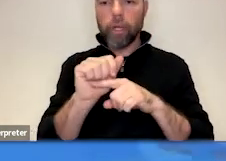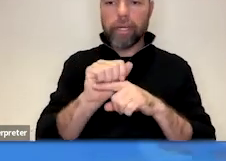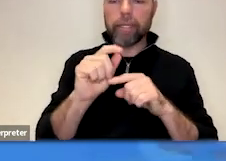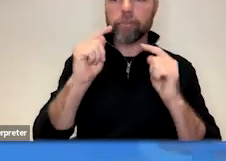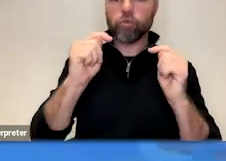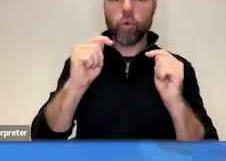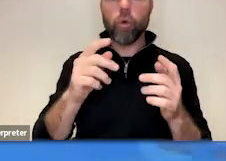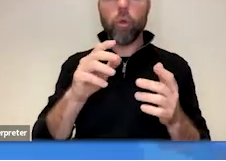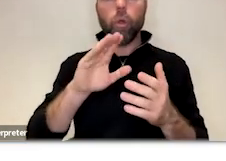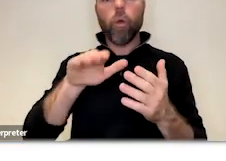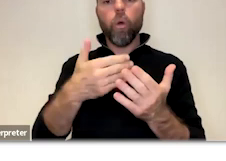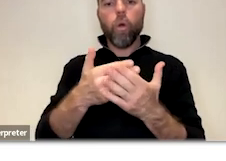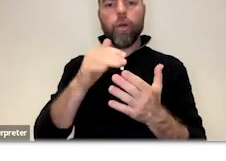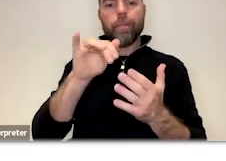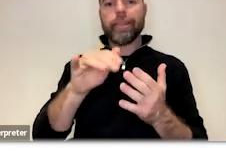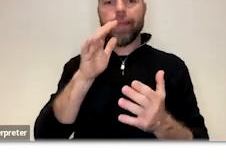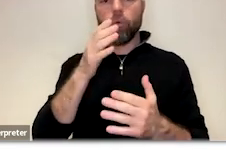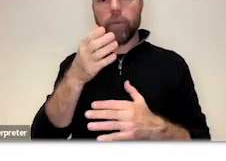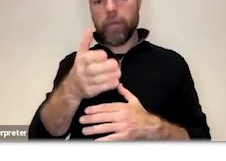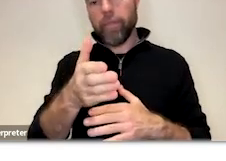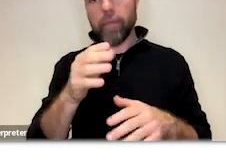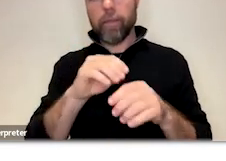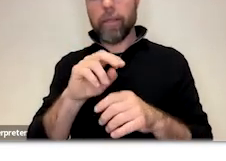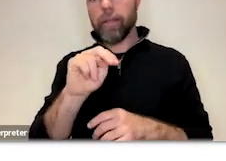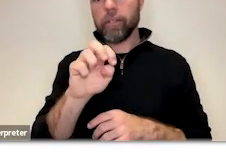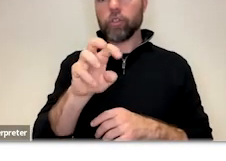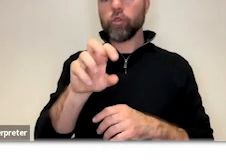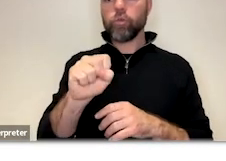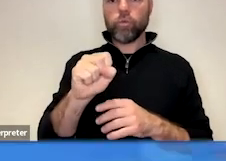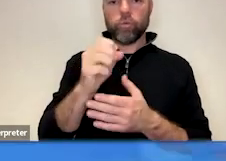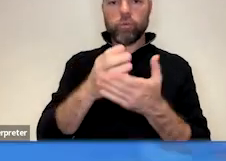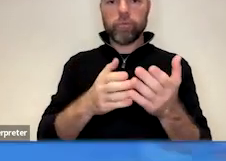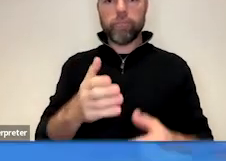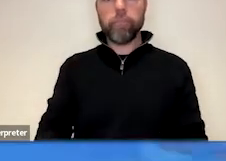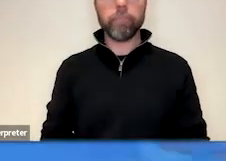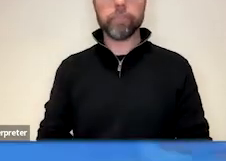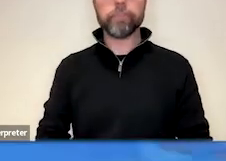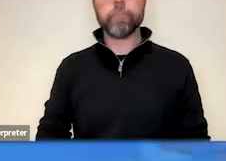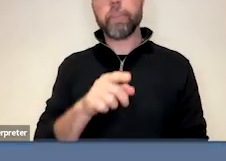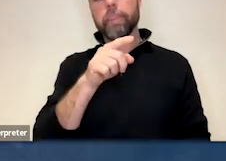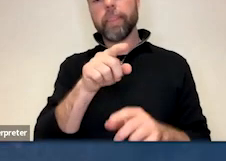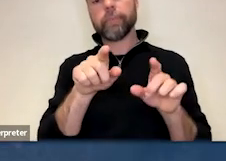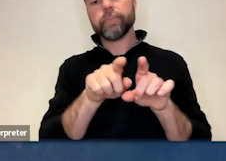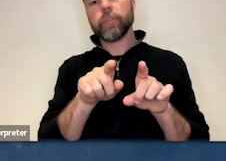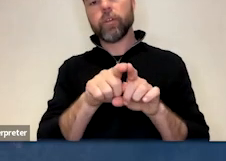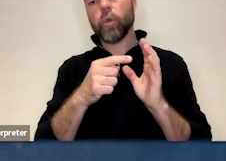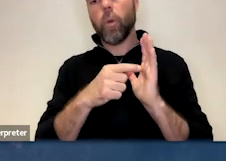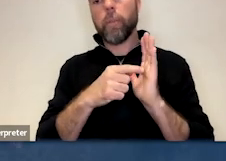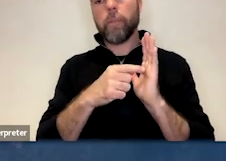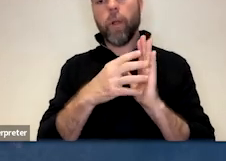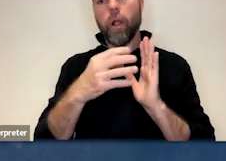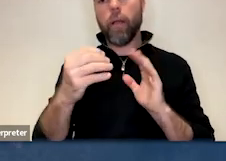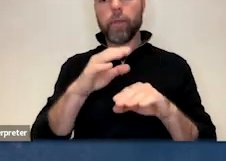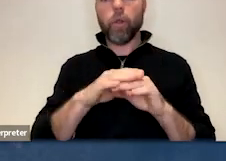tutorials, all of that will be right here in our news section. This is also mimicked on our homepage here